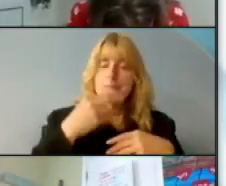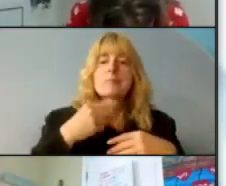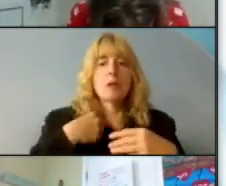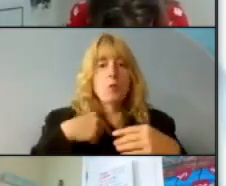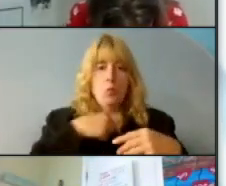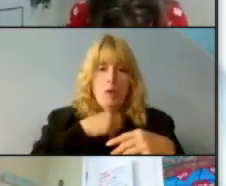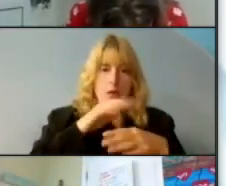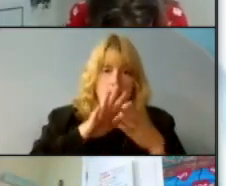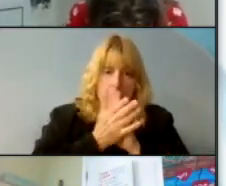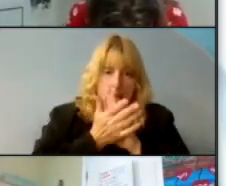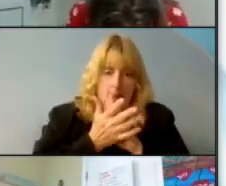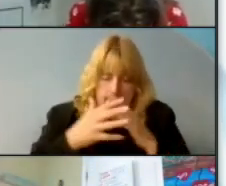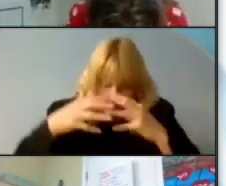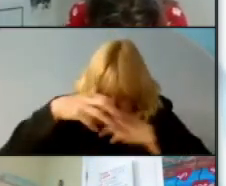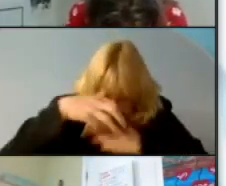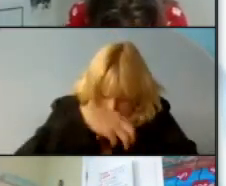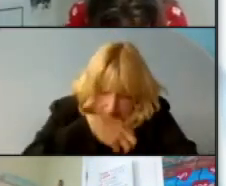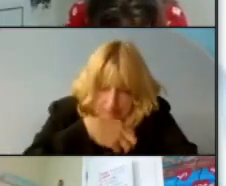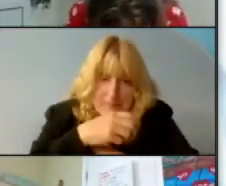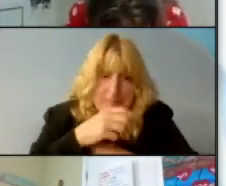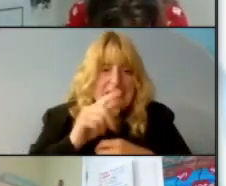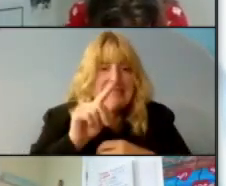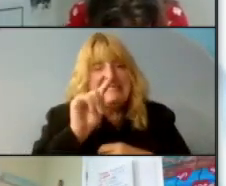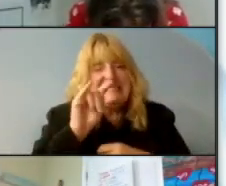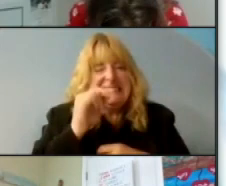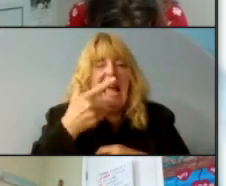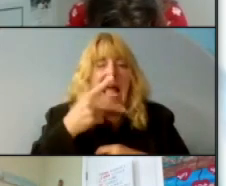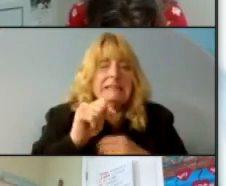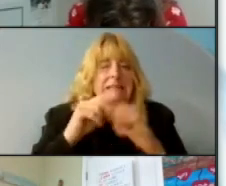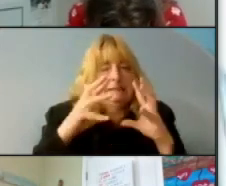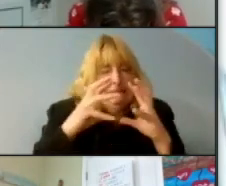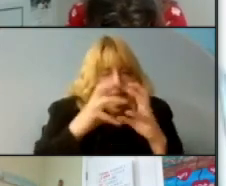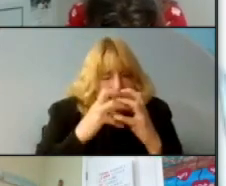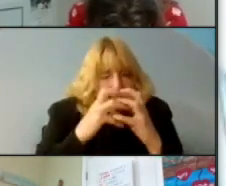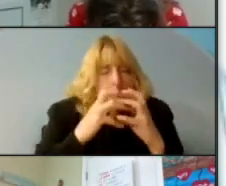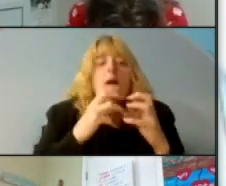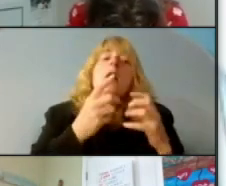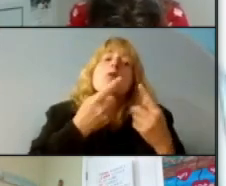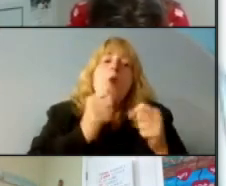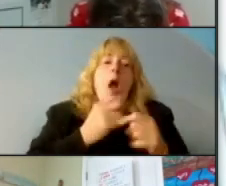right, I want you to try to breathe.